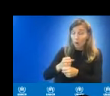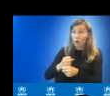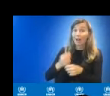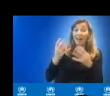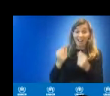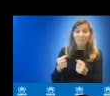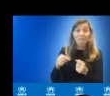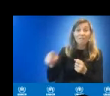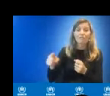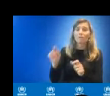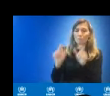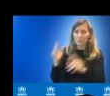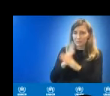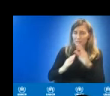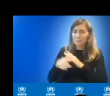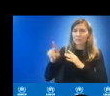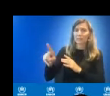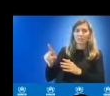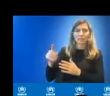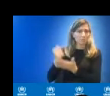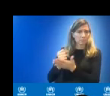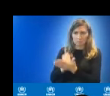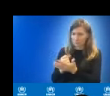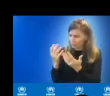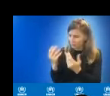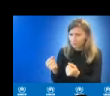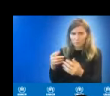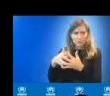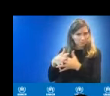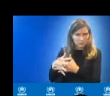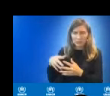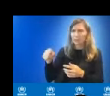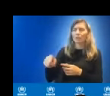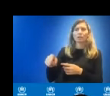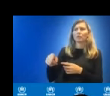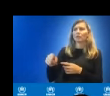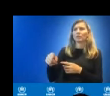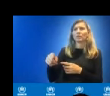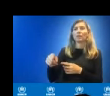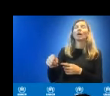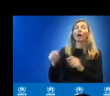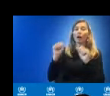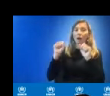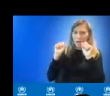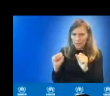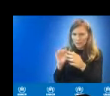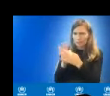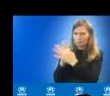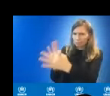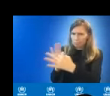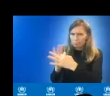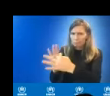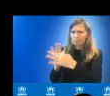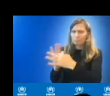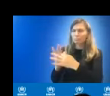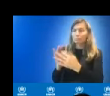stateless persons with disabilities, work with local organizations of persons with disabilities to find the information that they